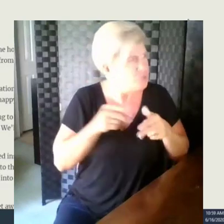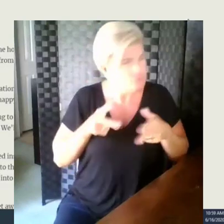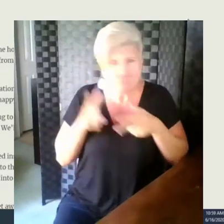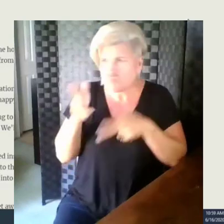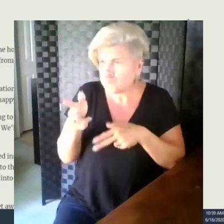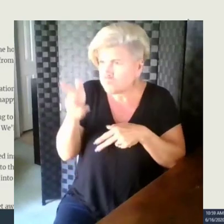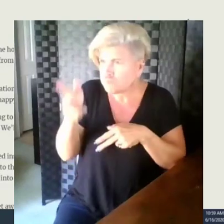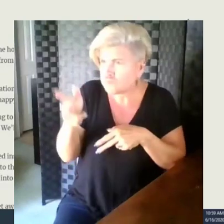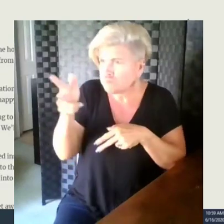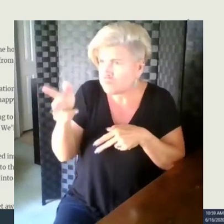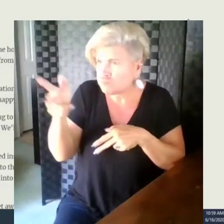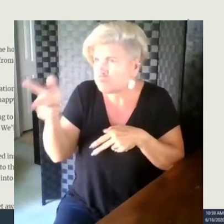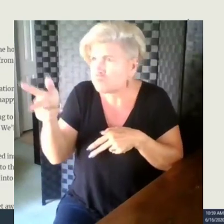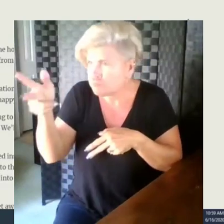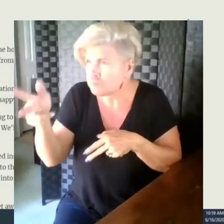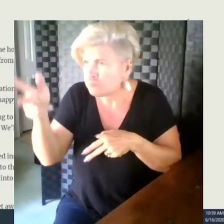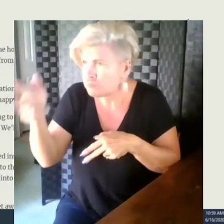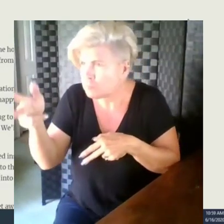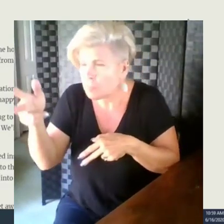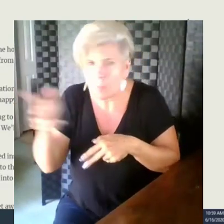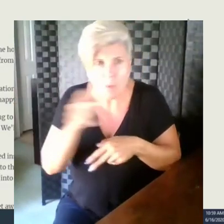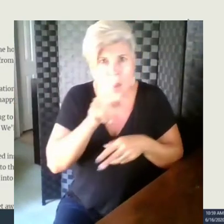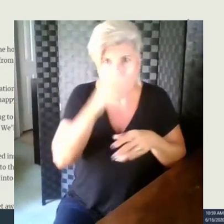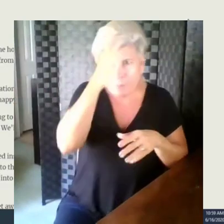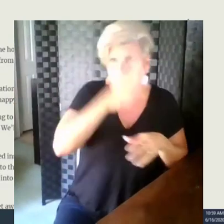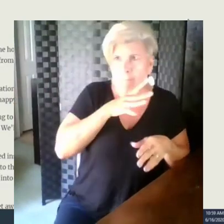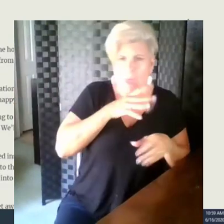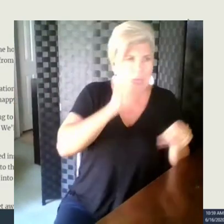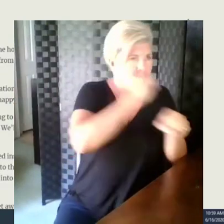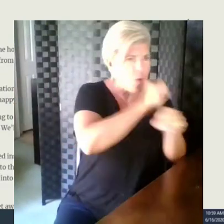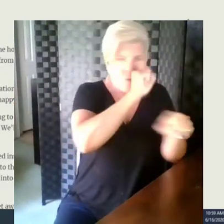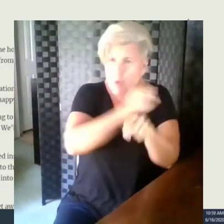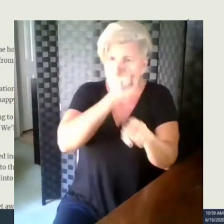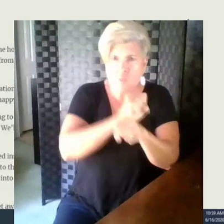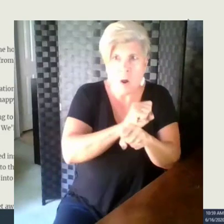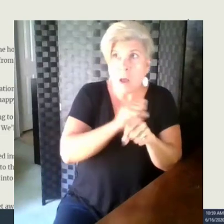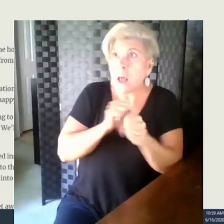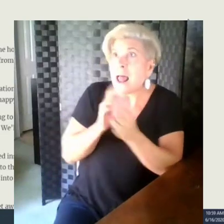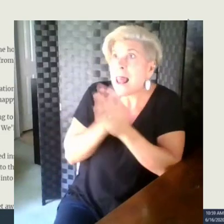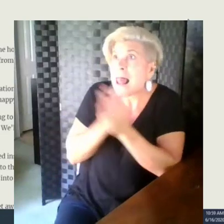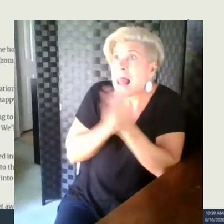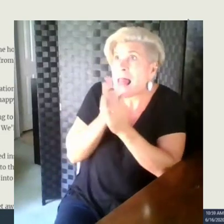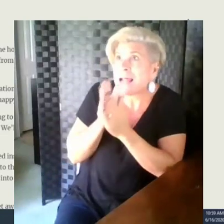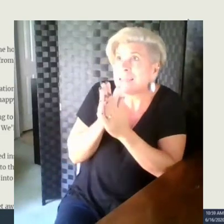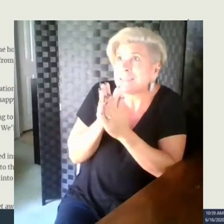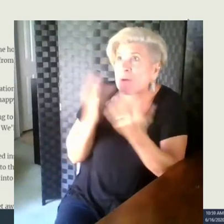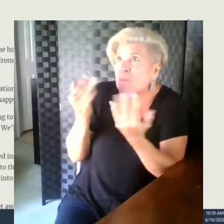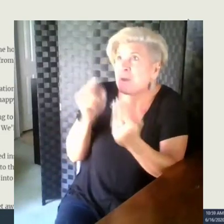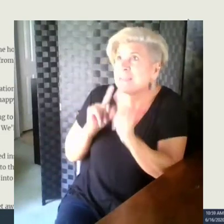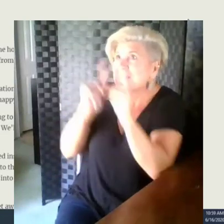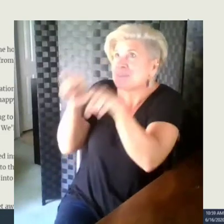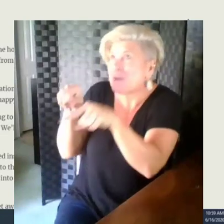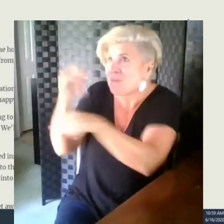the captain called out. Every member of the crew was alert and eager to reach the destination. When there was treasure